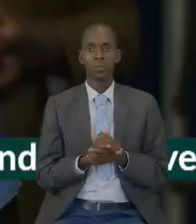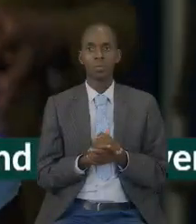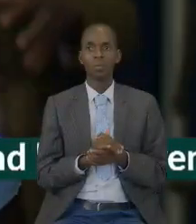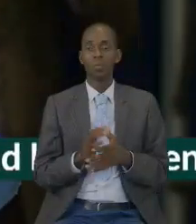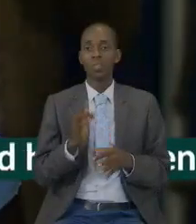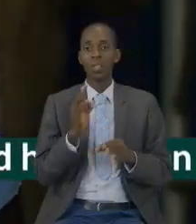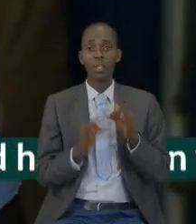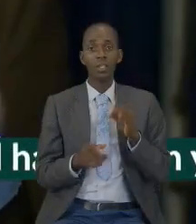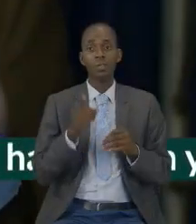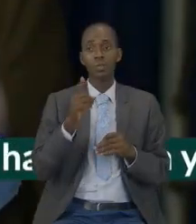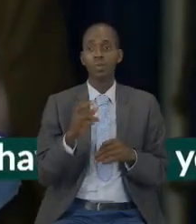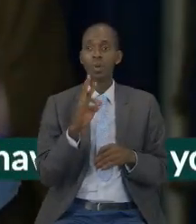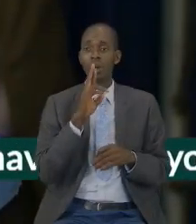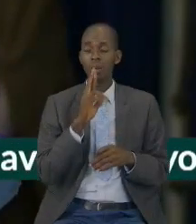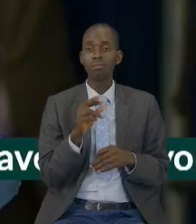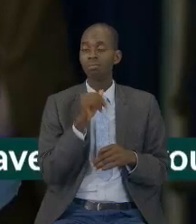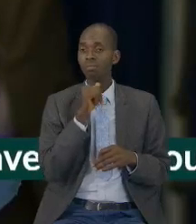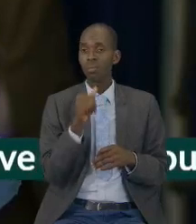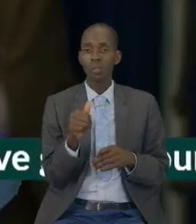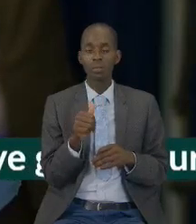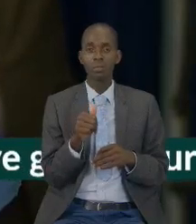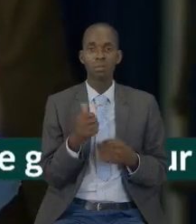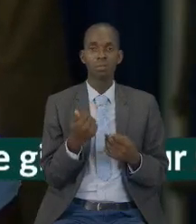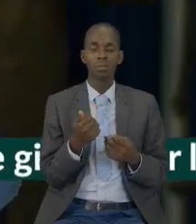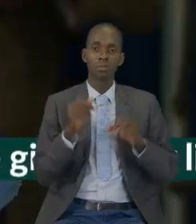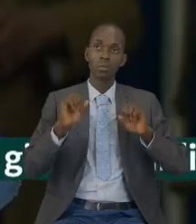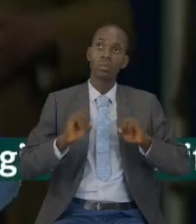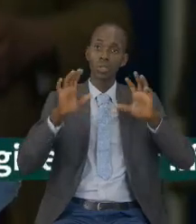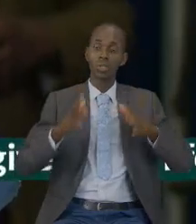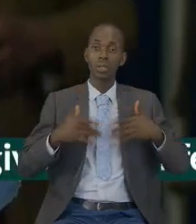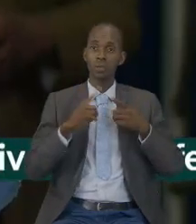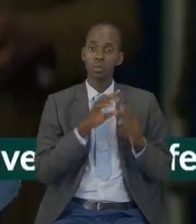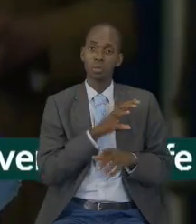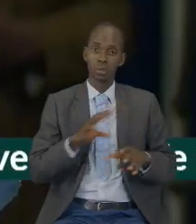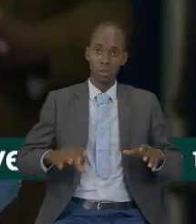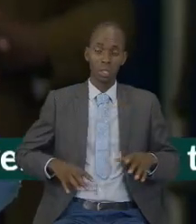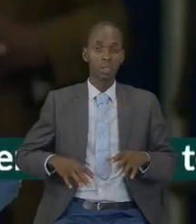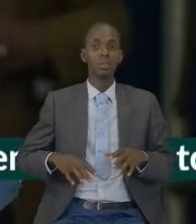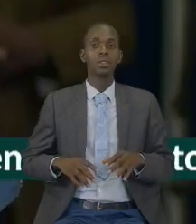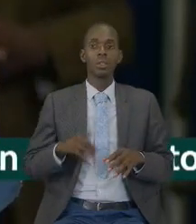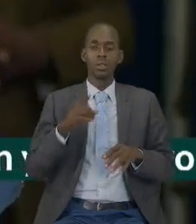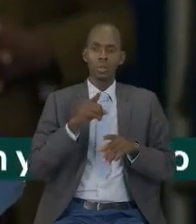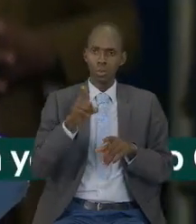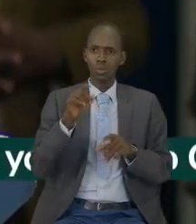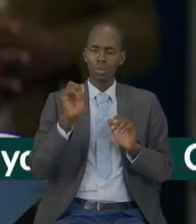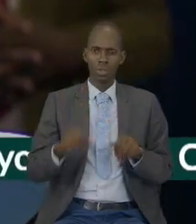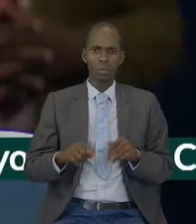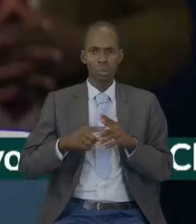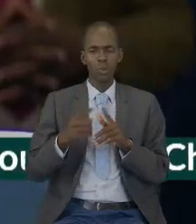Wave your hand. You have not been attended to. Wave your hand. Okay. You stood